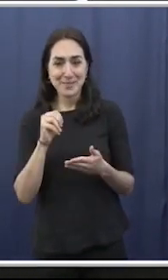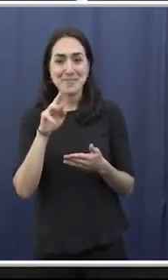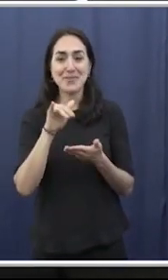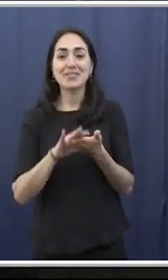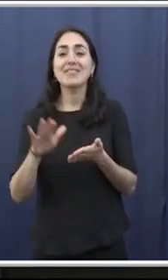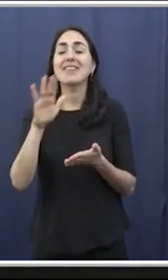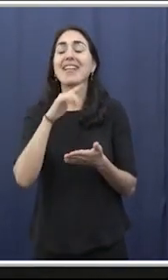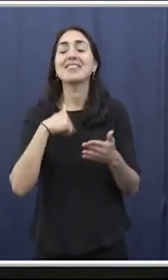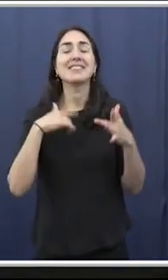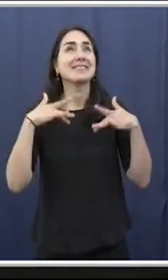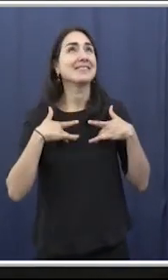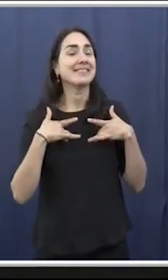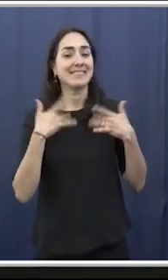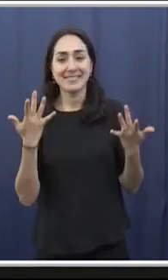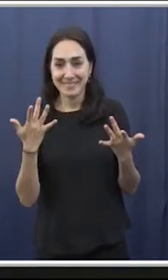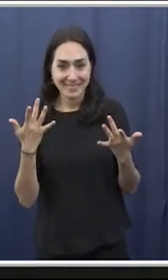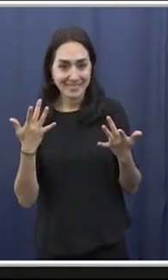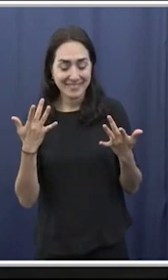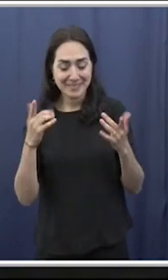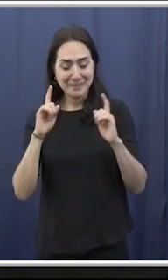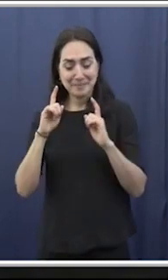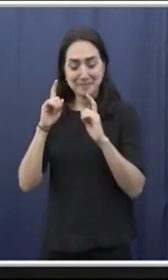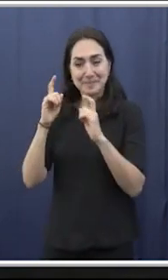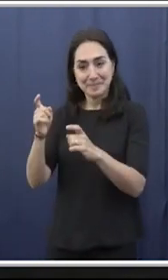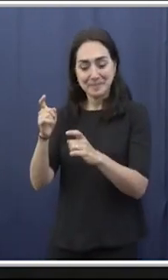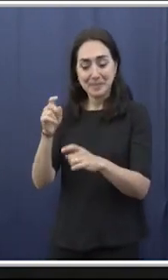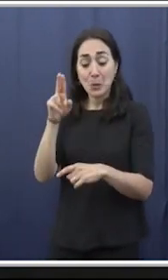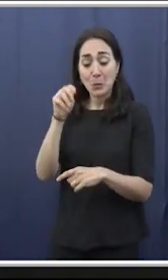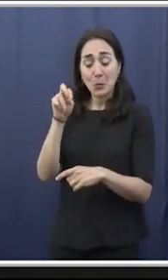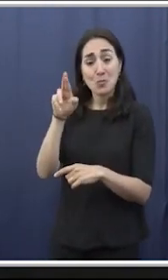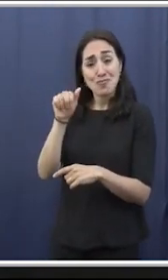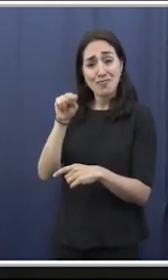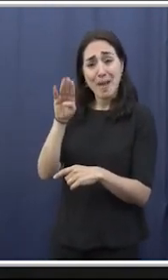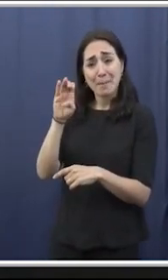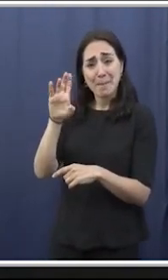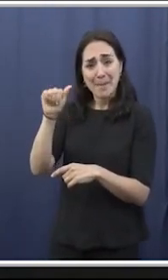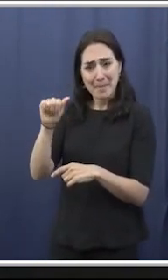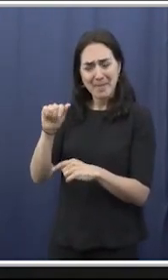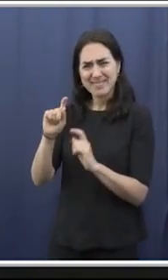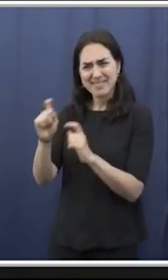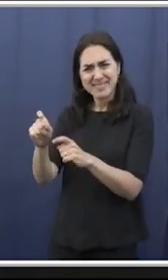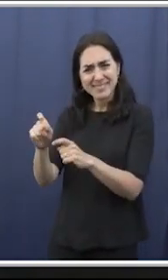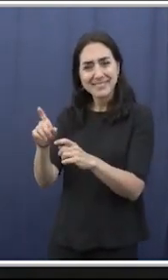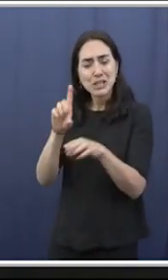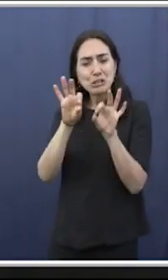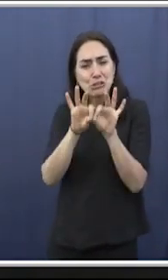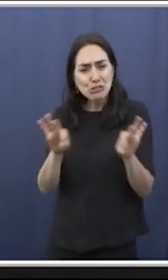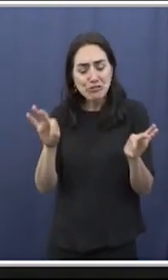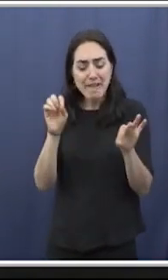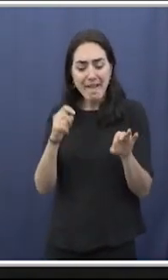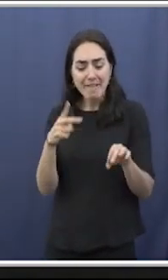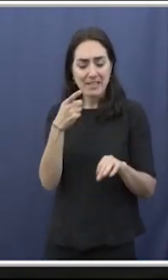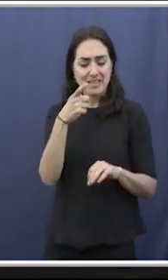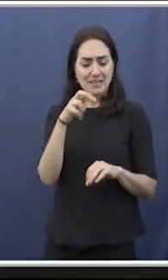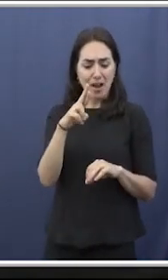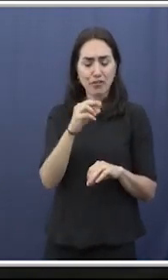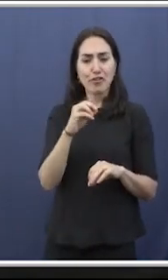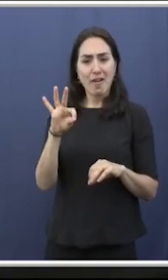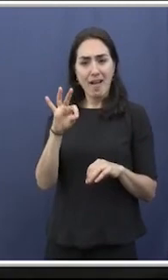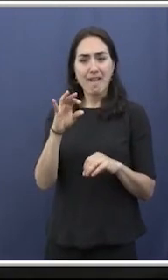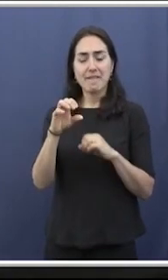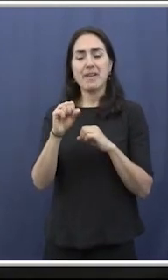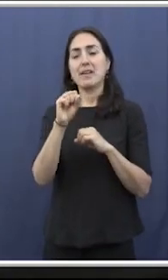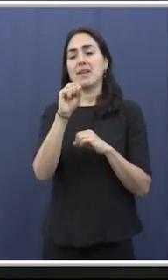now delighted to confer upon you, Umran Beba, the degree of Doctor of Commercial Science,